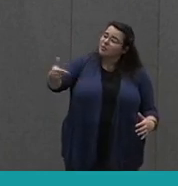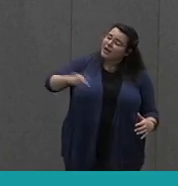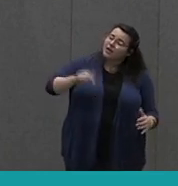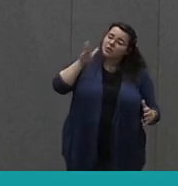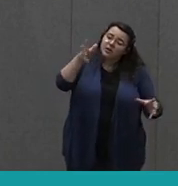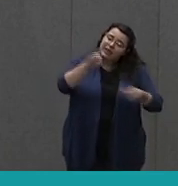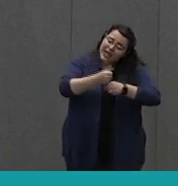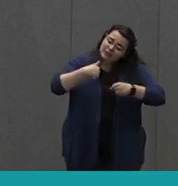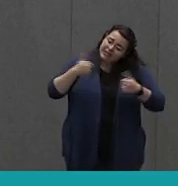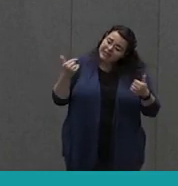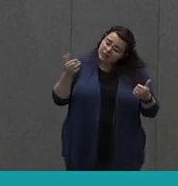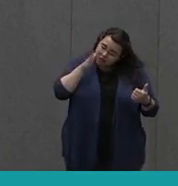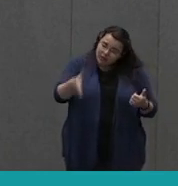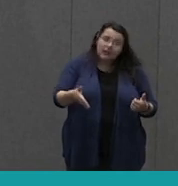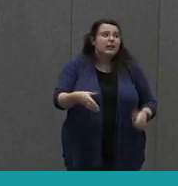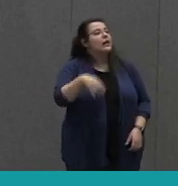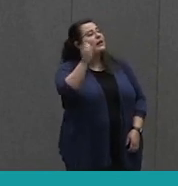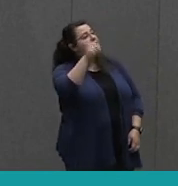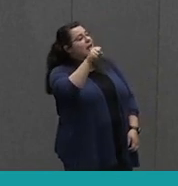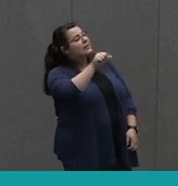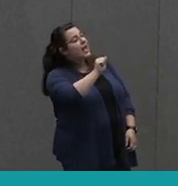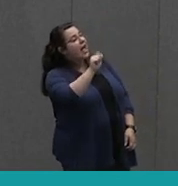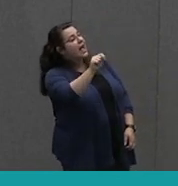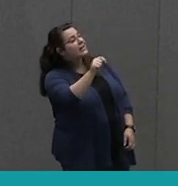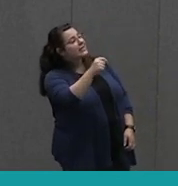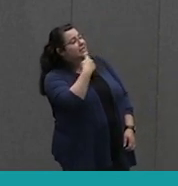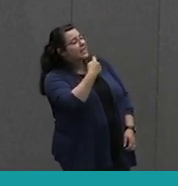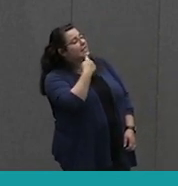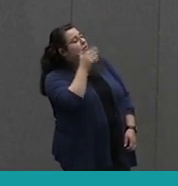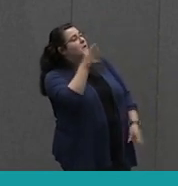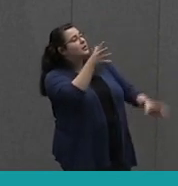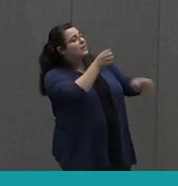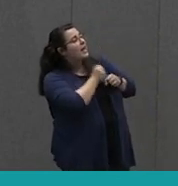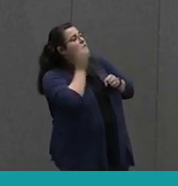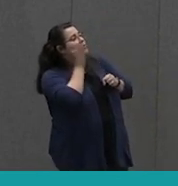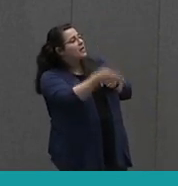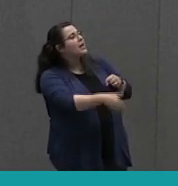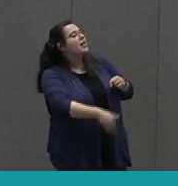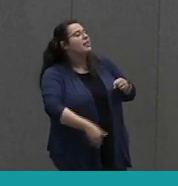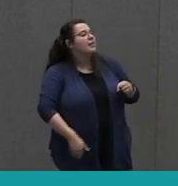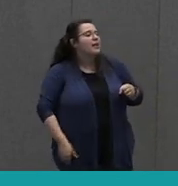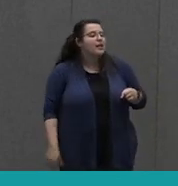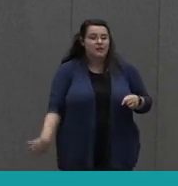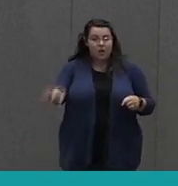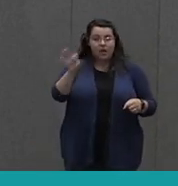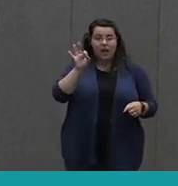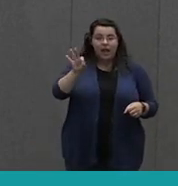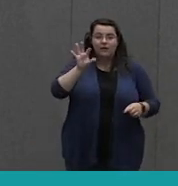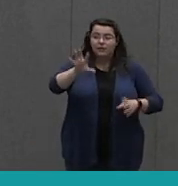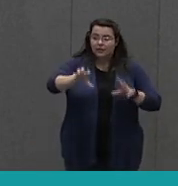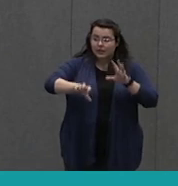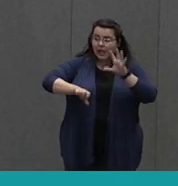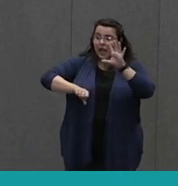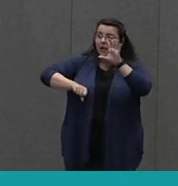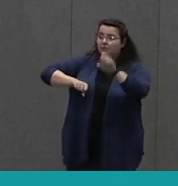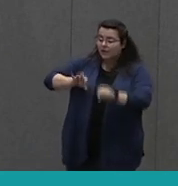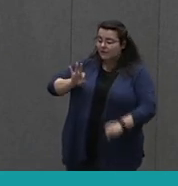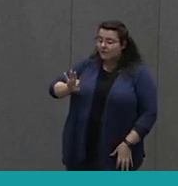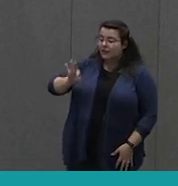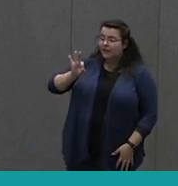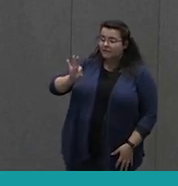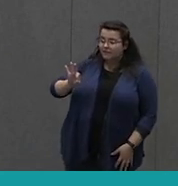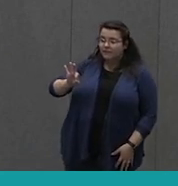Billy Bob. B says b. Can you say the sound for B? B. Yep. So letter